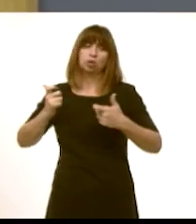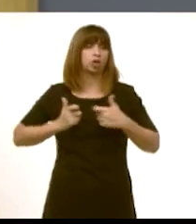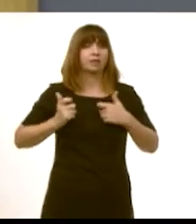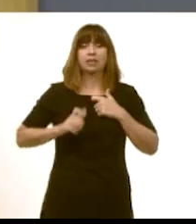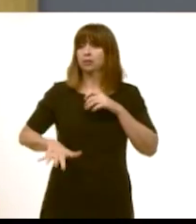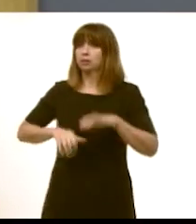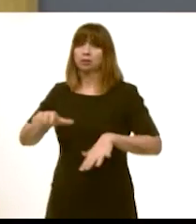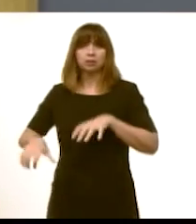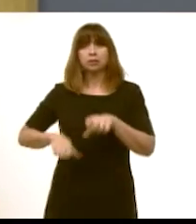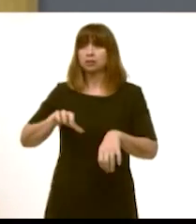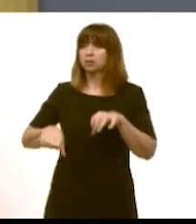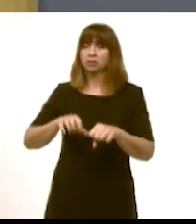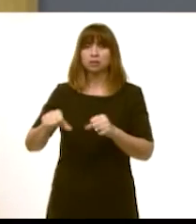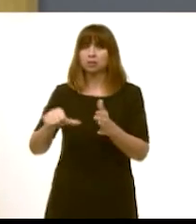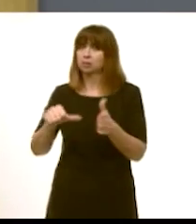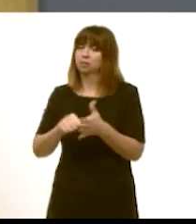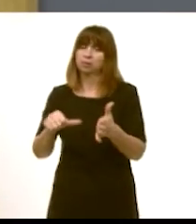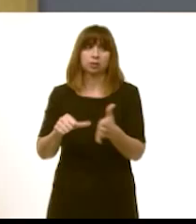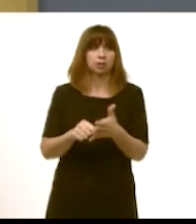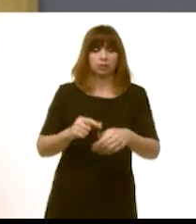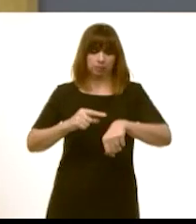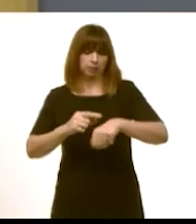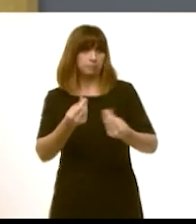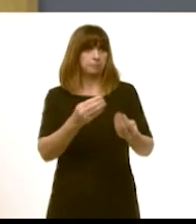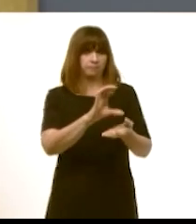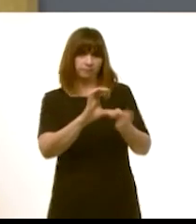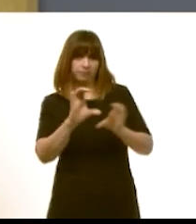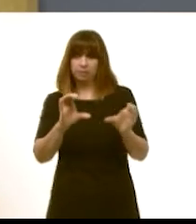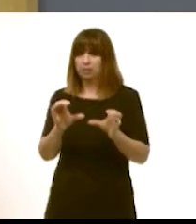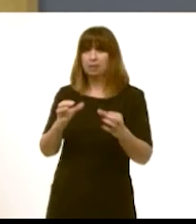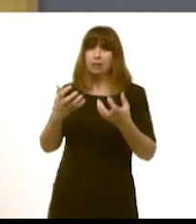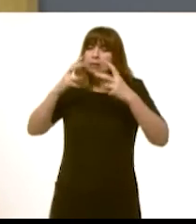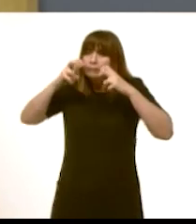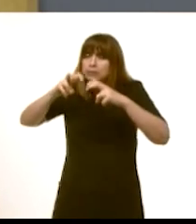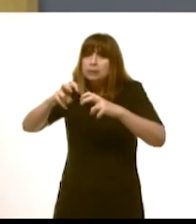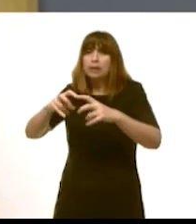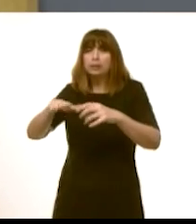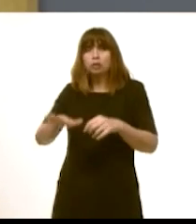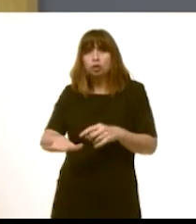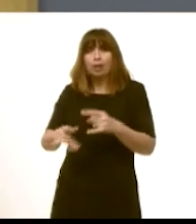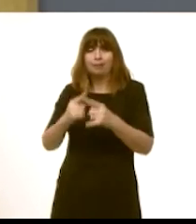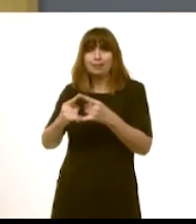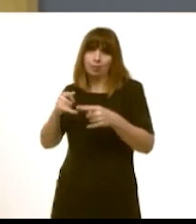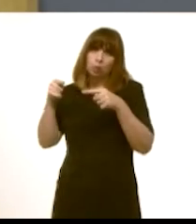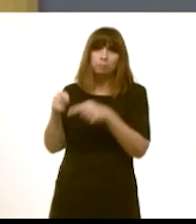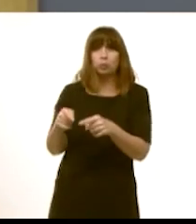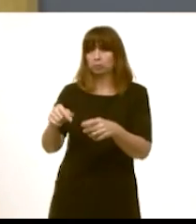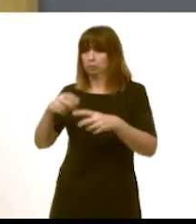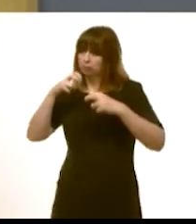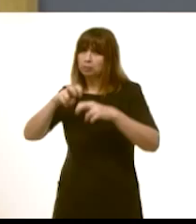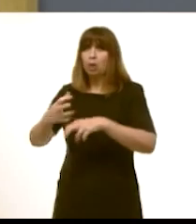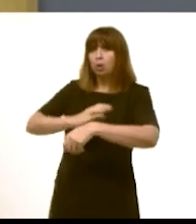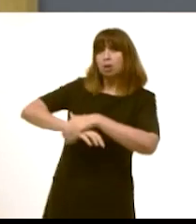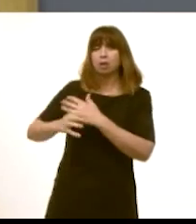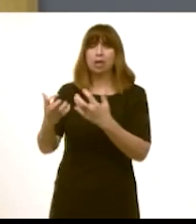services departments, making it even more difficult to investigate child sexual abuse or to be proactive in